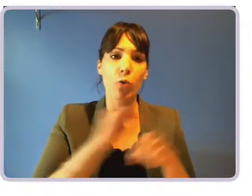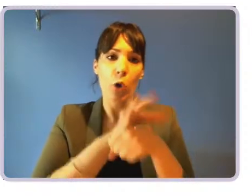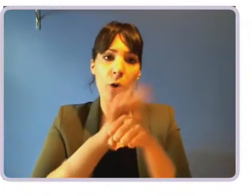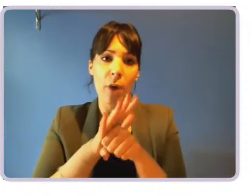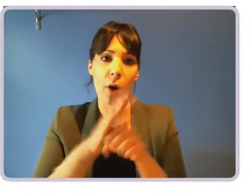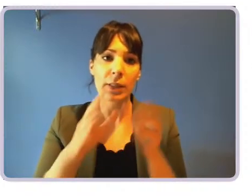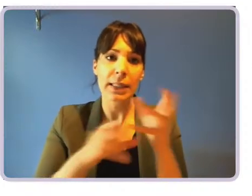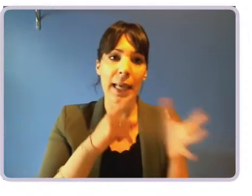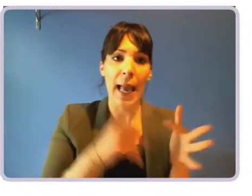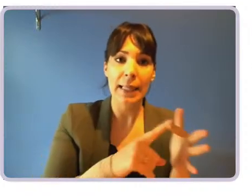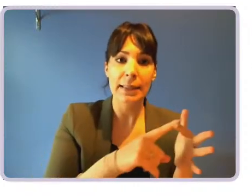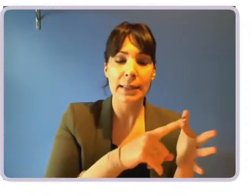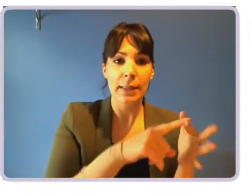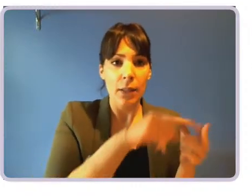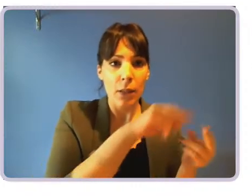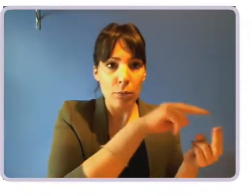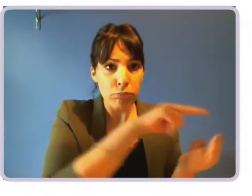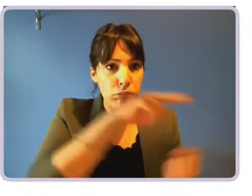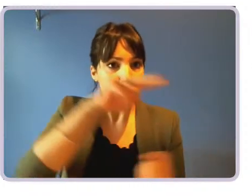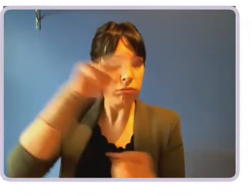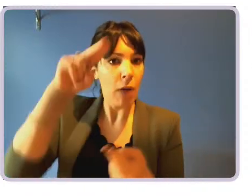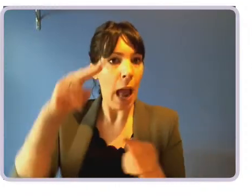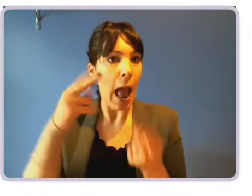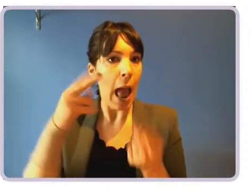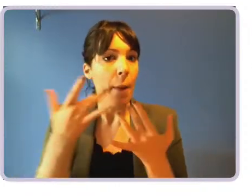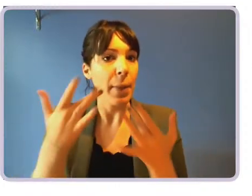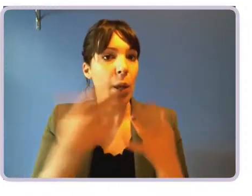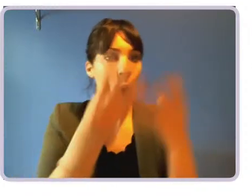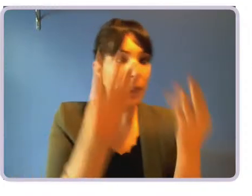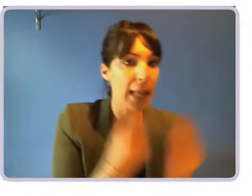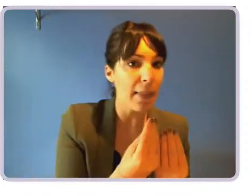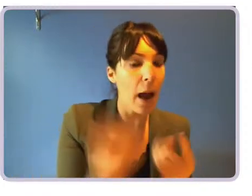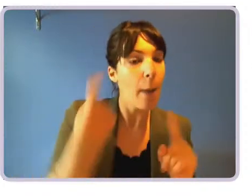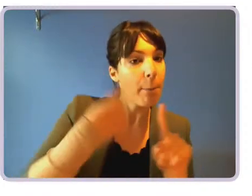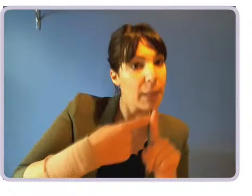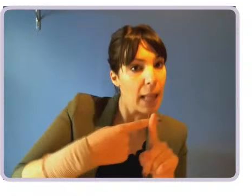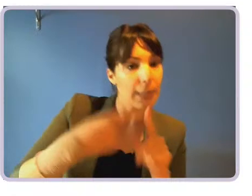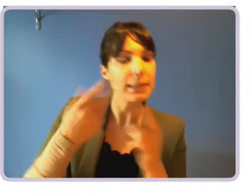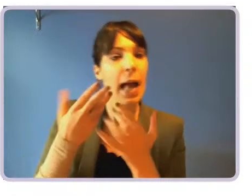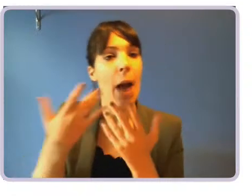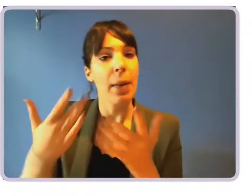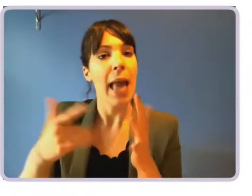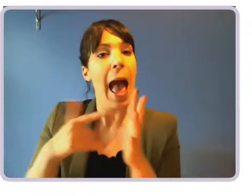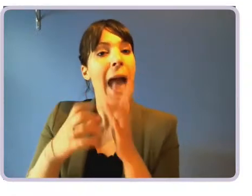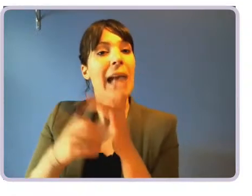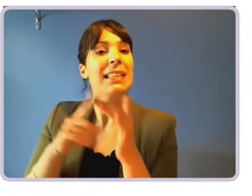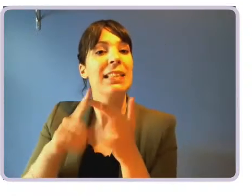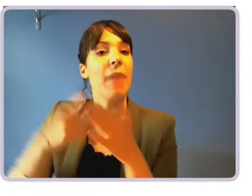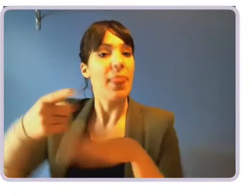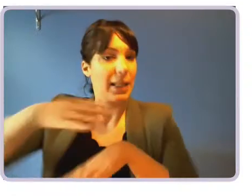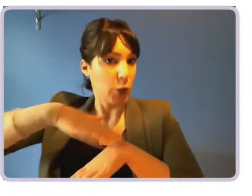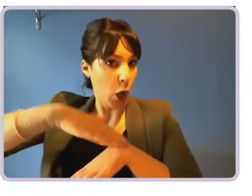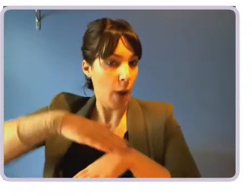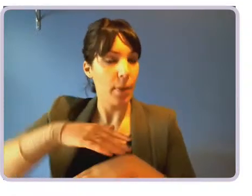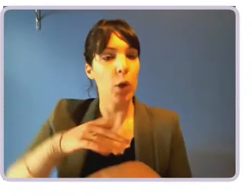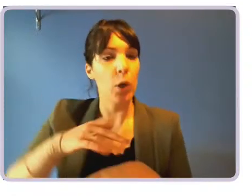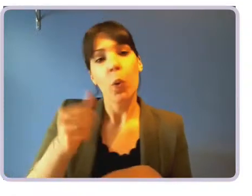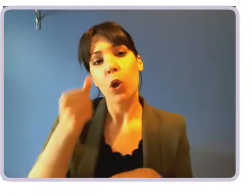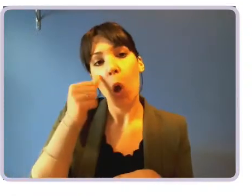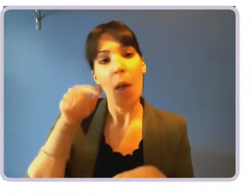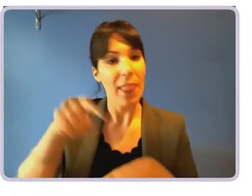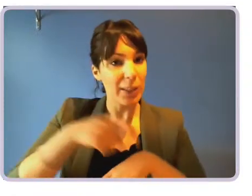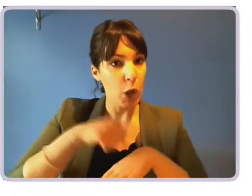active cases. And as you can see, at that point, there were 106 infections, 70 in workers and 36